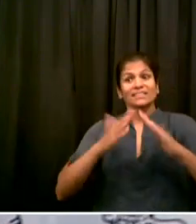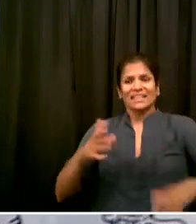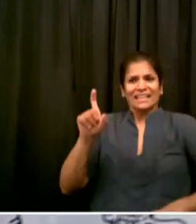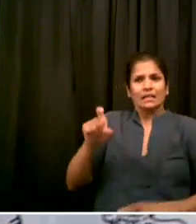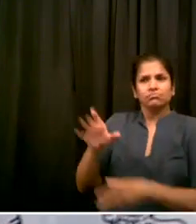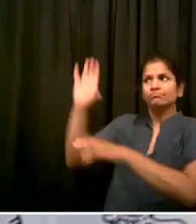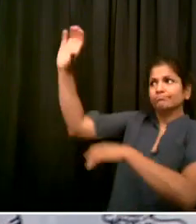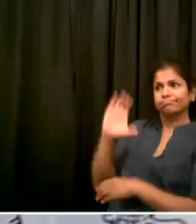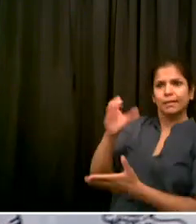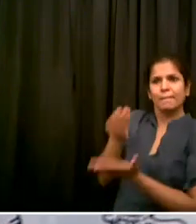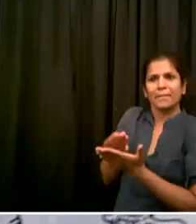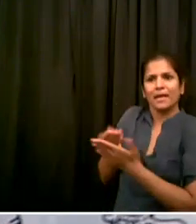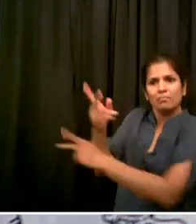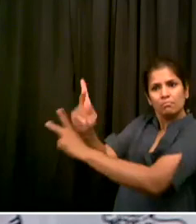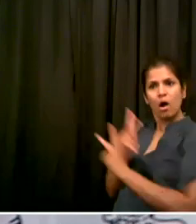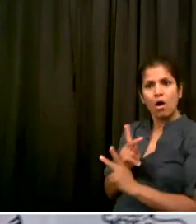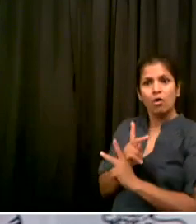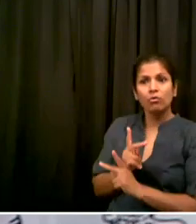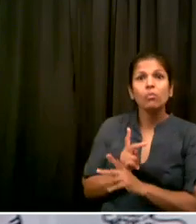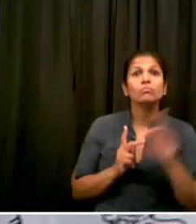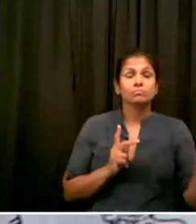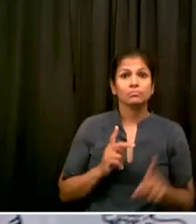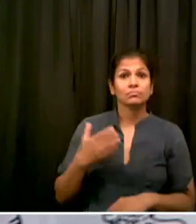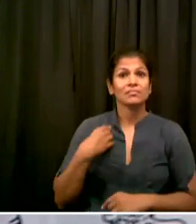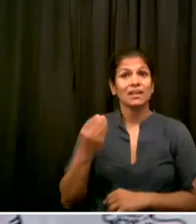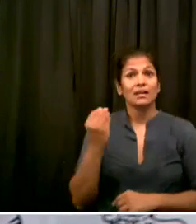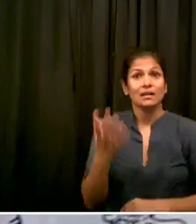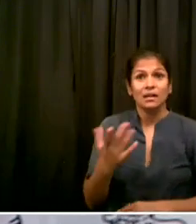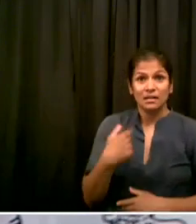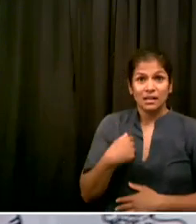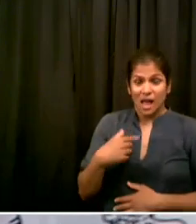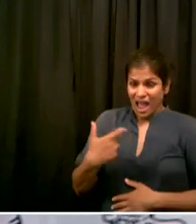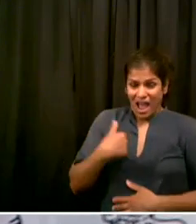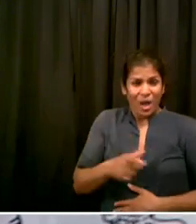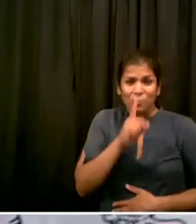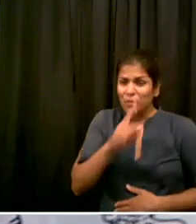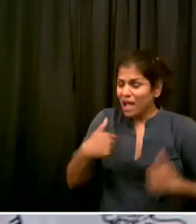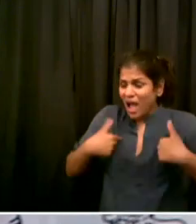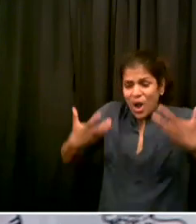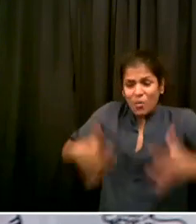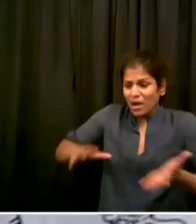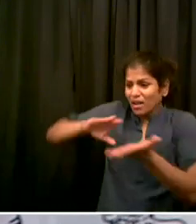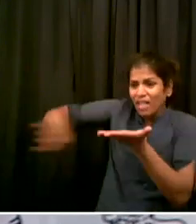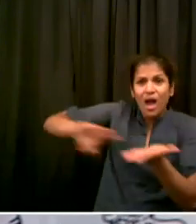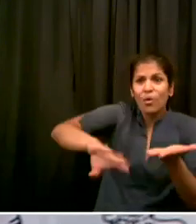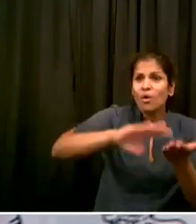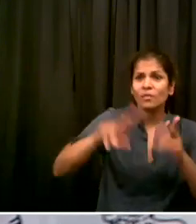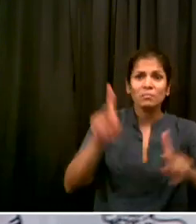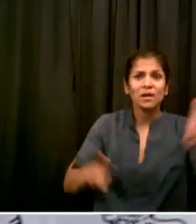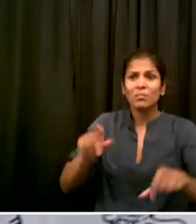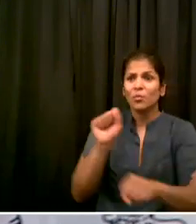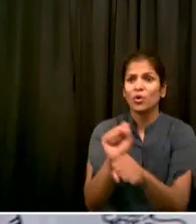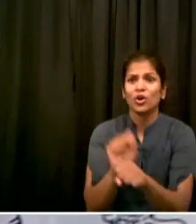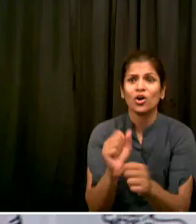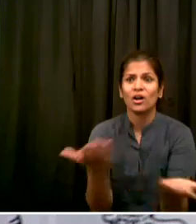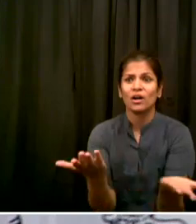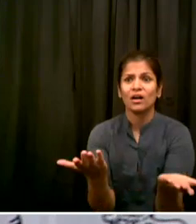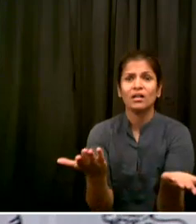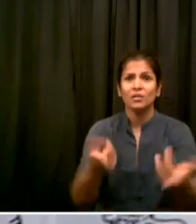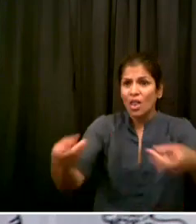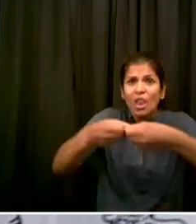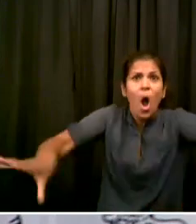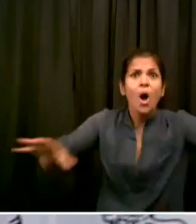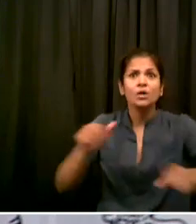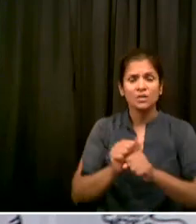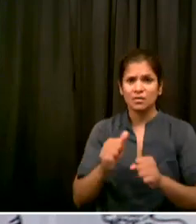all costs, that we want to keep city services going. So that's definitely something every New Yorker can do. Reach out to the legislature, let them know how much you care about it.